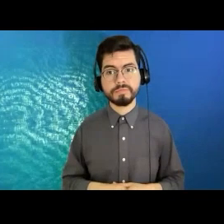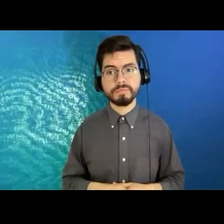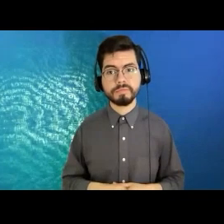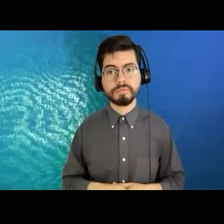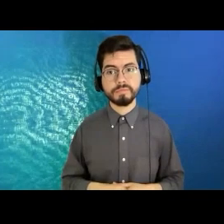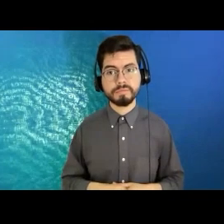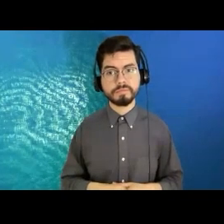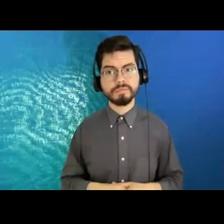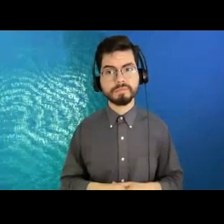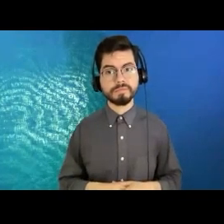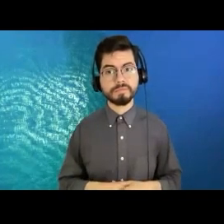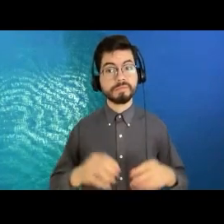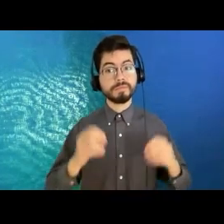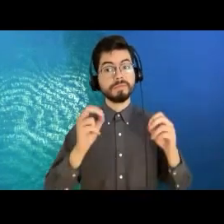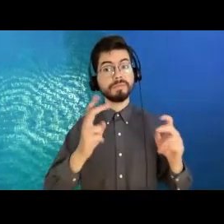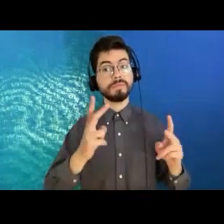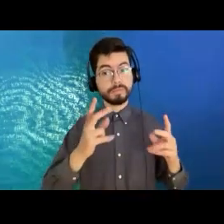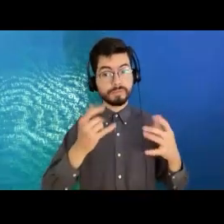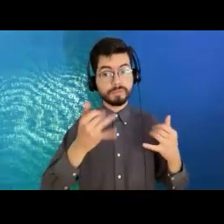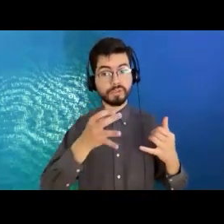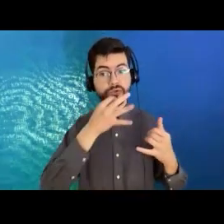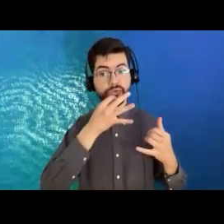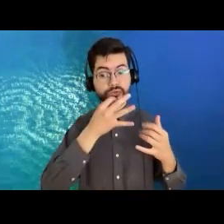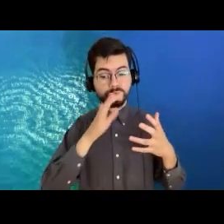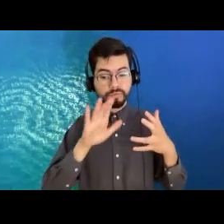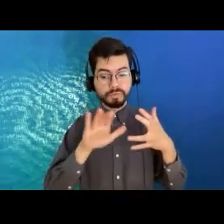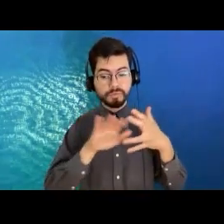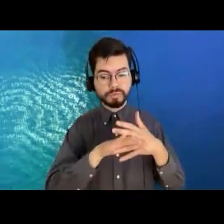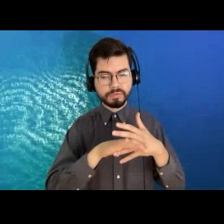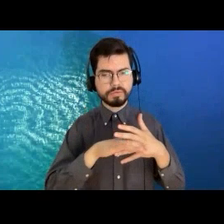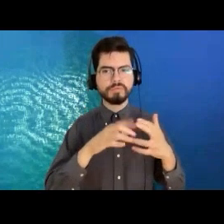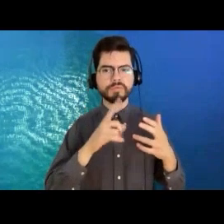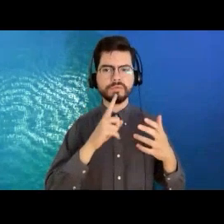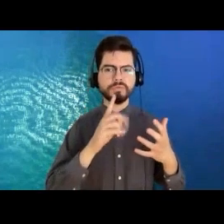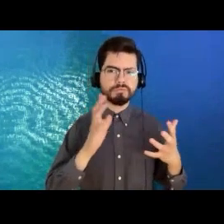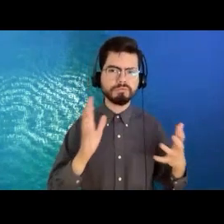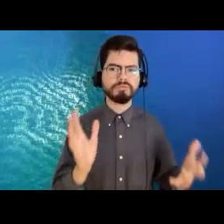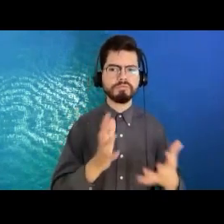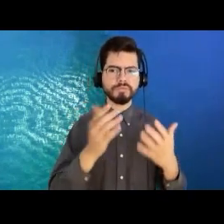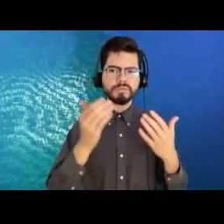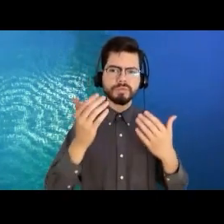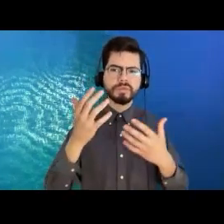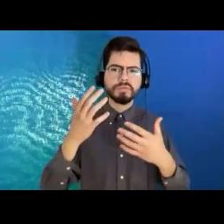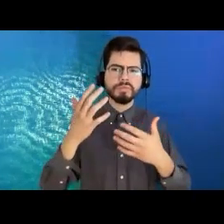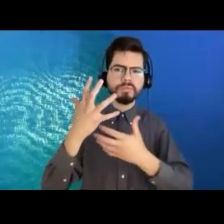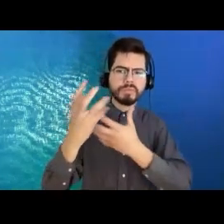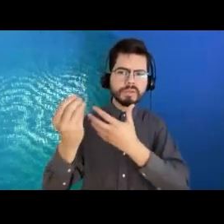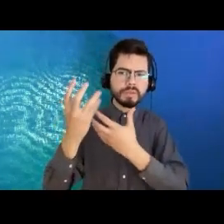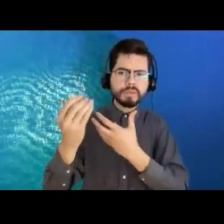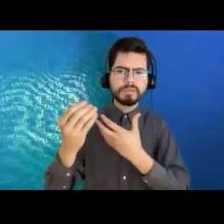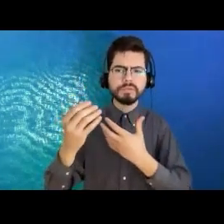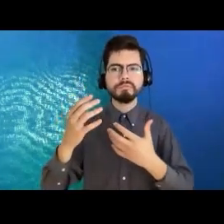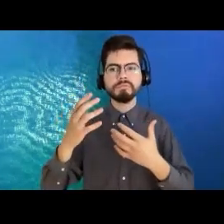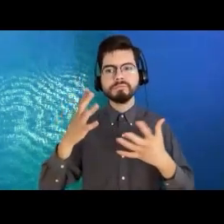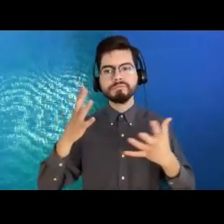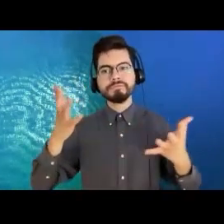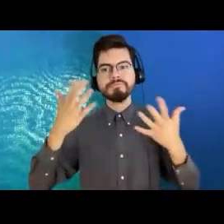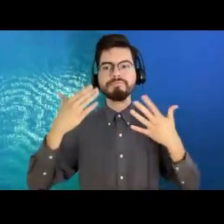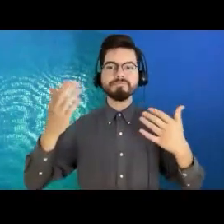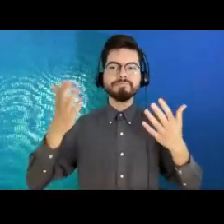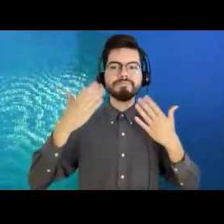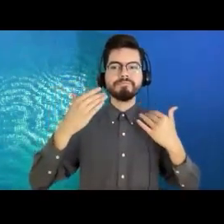All right, everybody, we're heading up towards the break. So I really encourage you to get out of the building, get some fresh air so that you're ready for the next